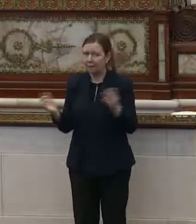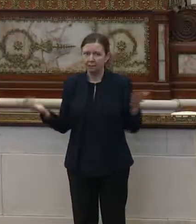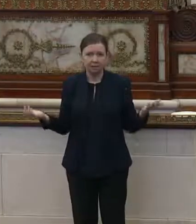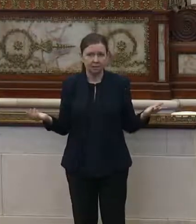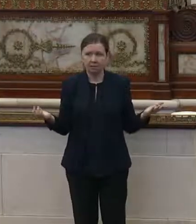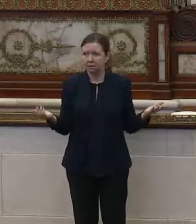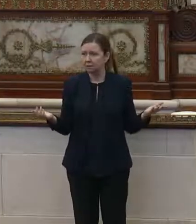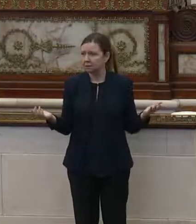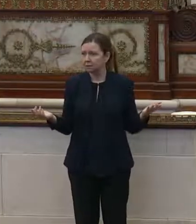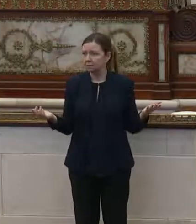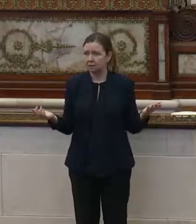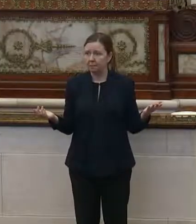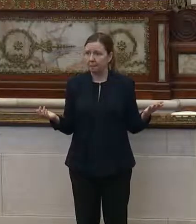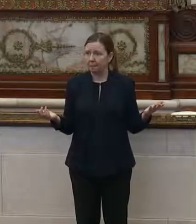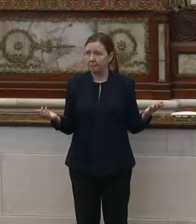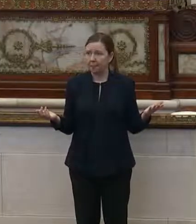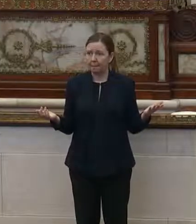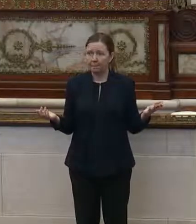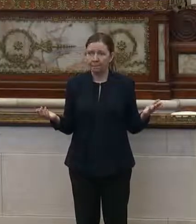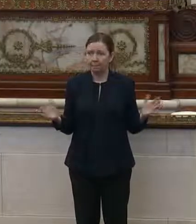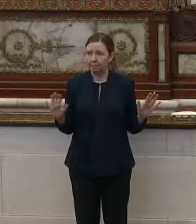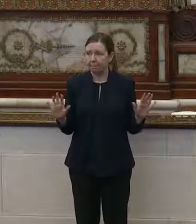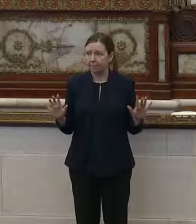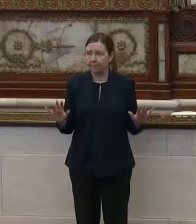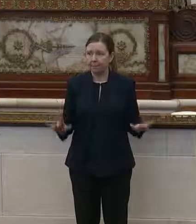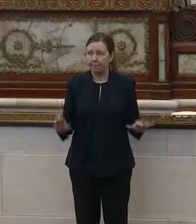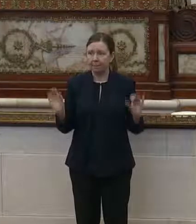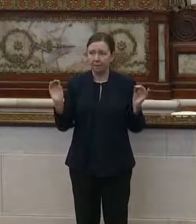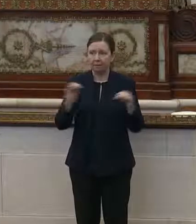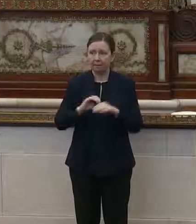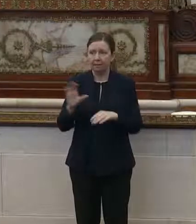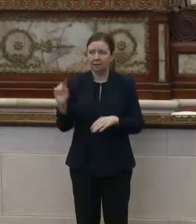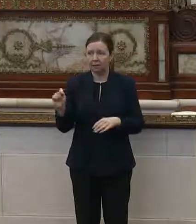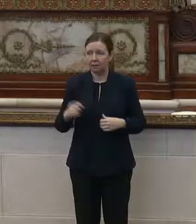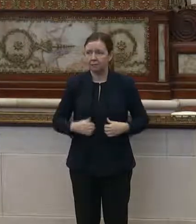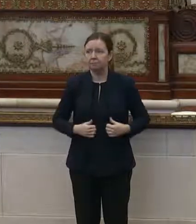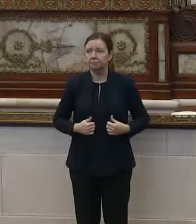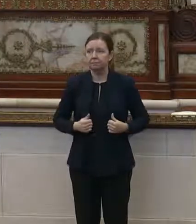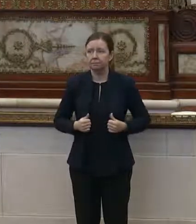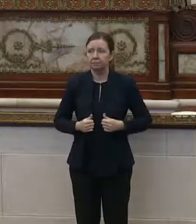don't see anything in the chat.